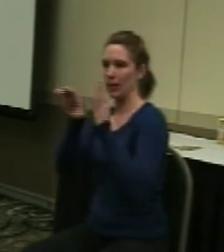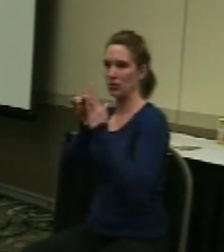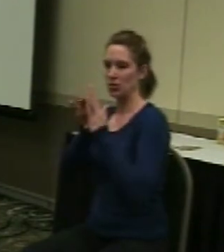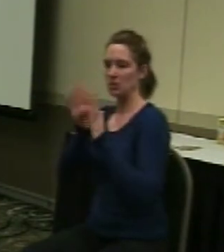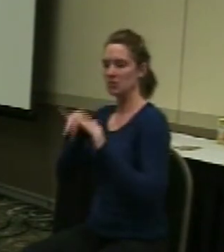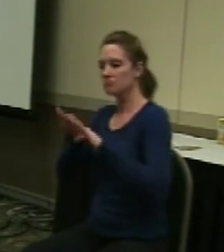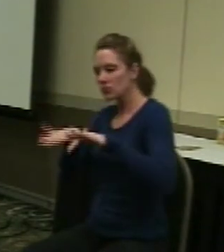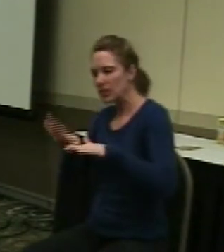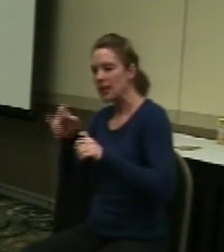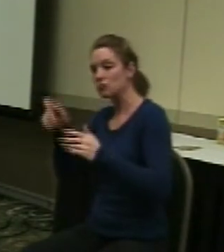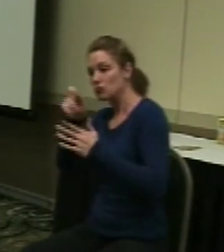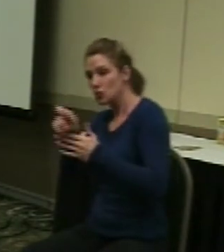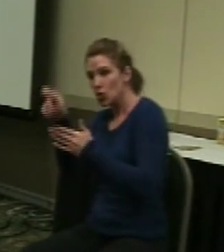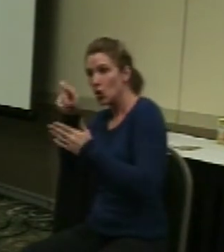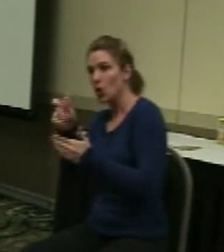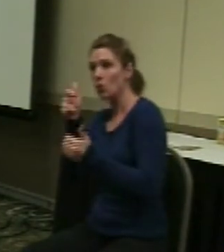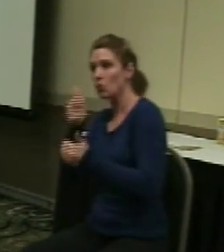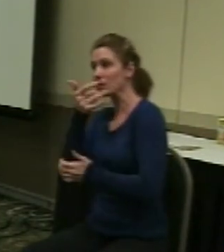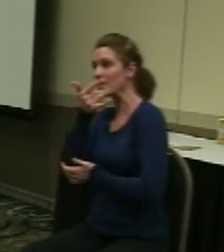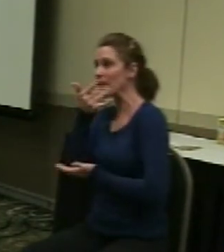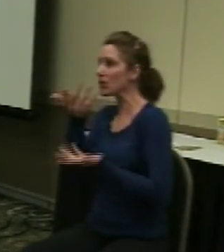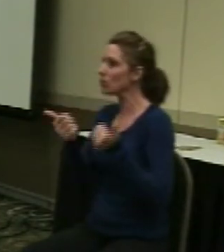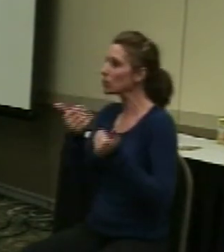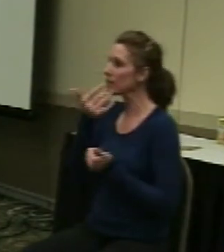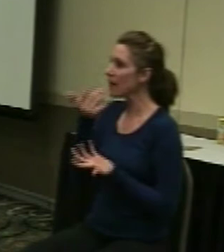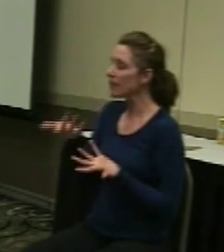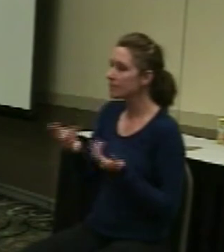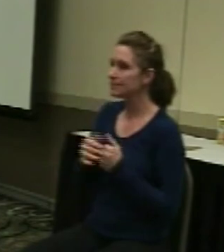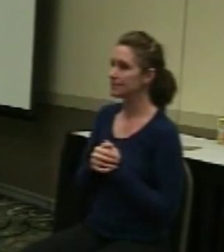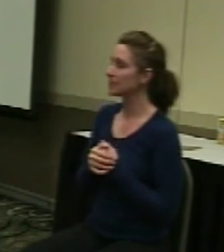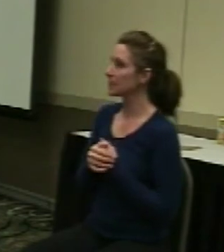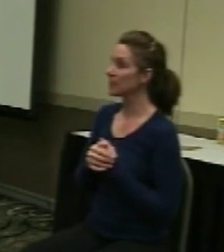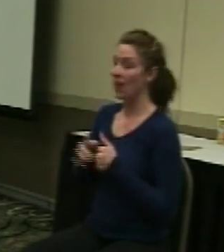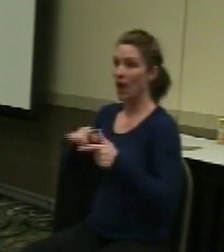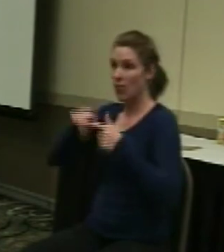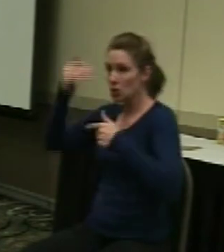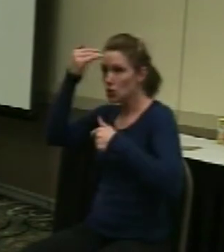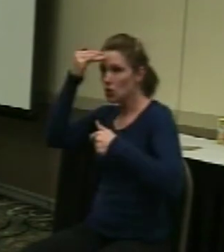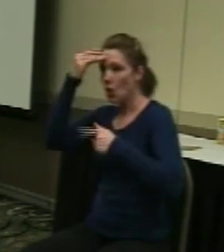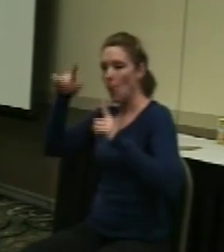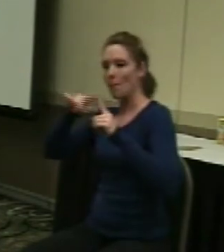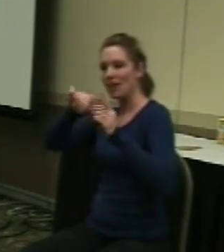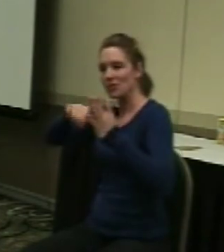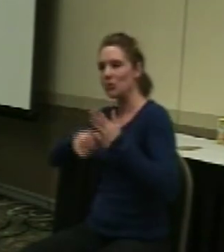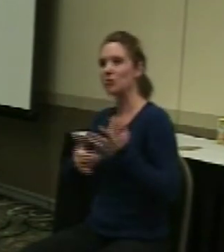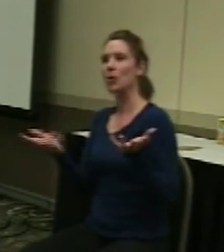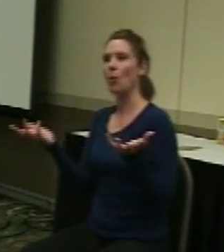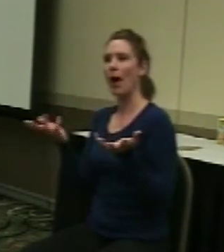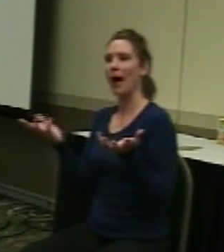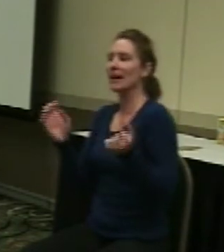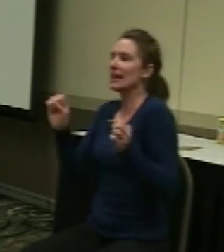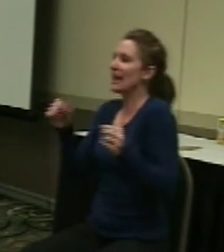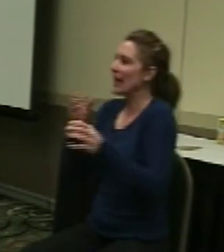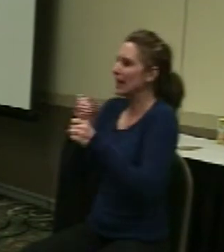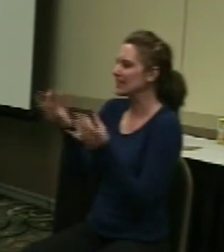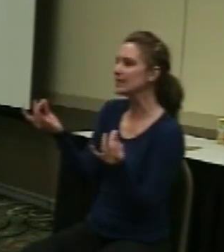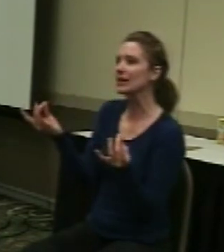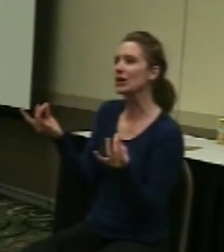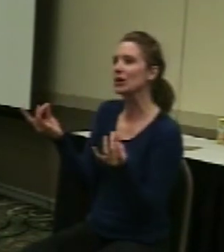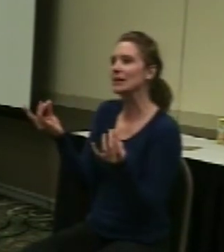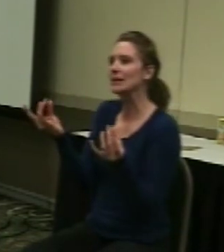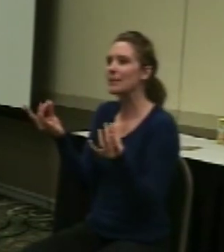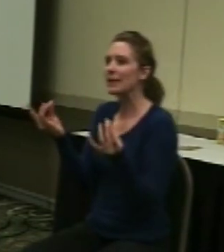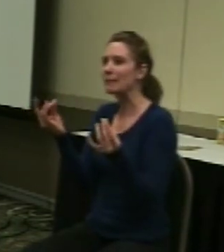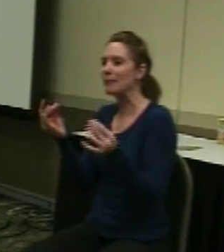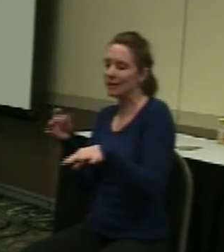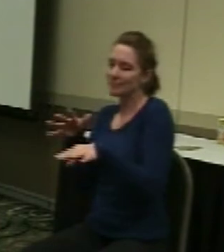of them. And you'll be surprised. Maybe they will circle the little dog, and then you'll know little stickers that have anything to address maybe little paw prints